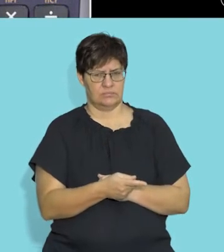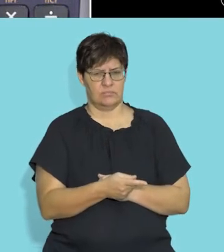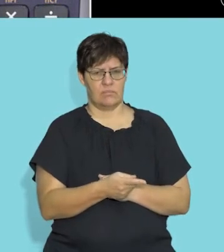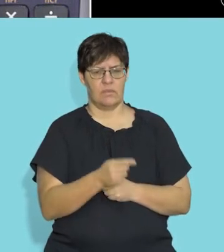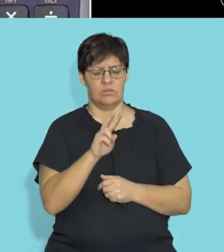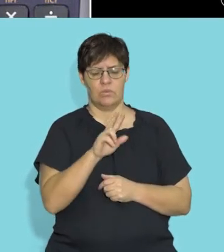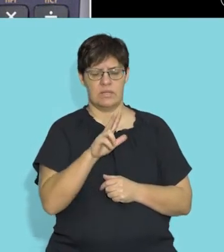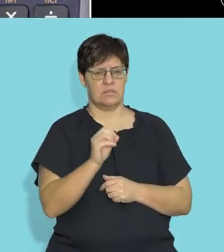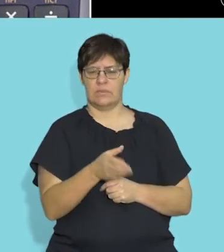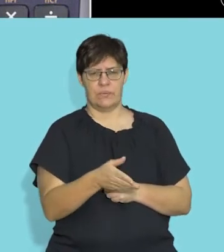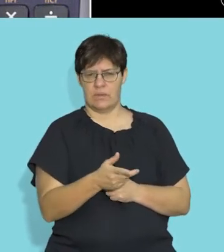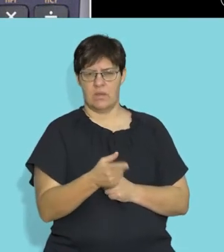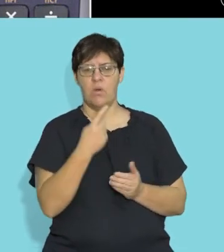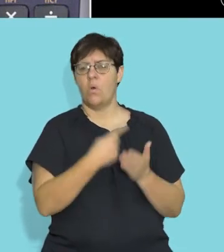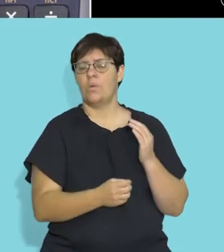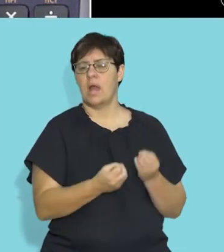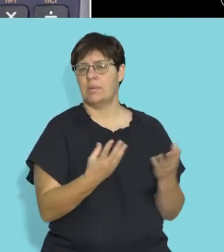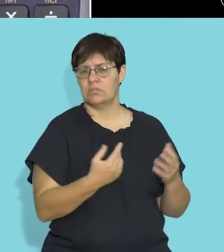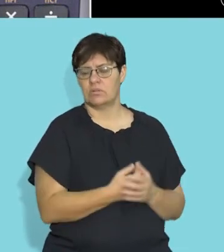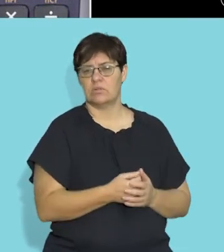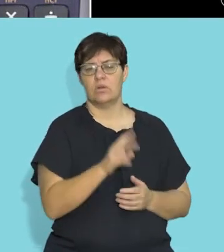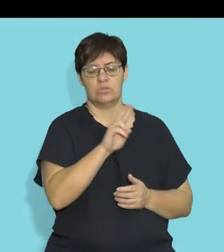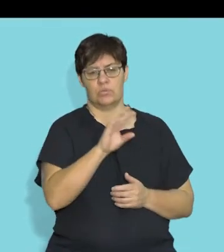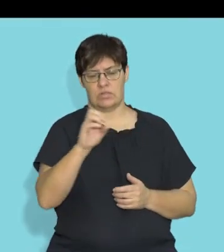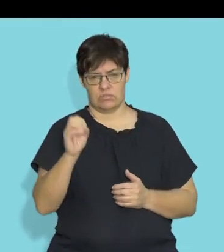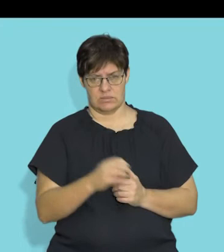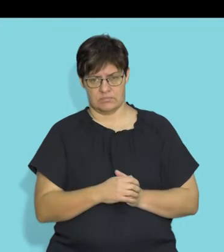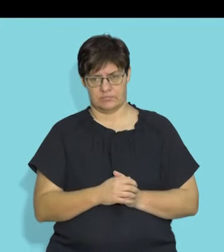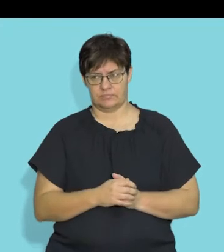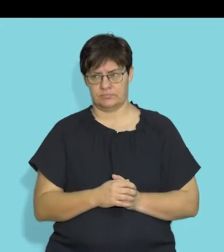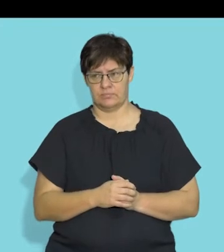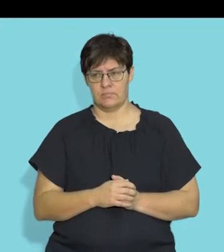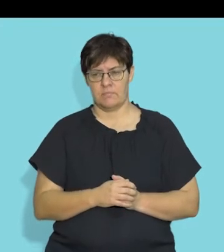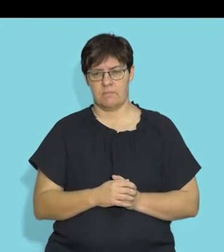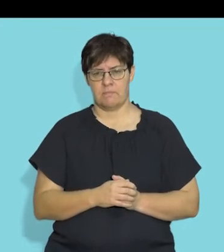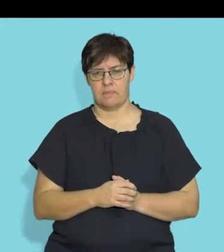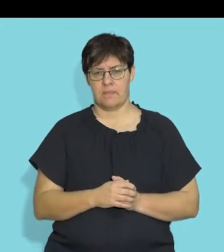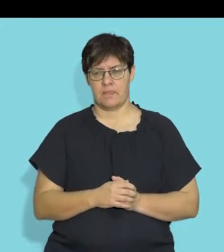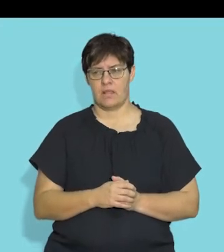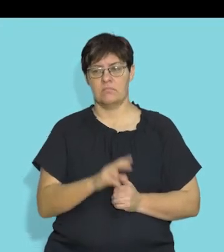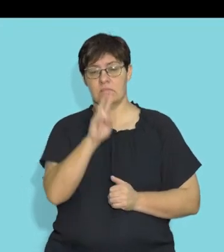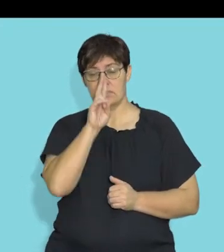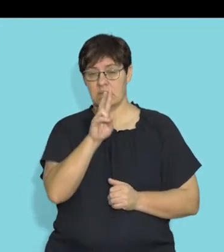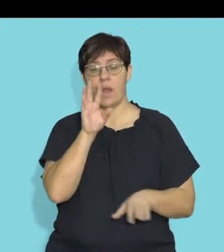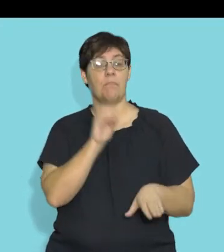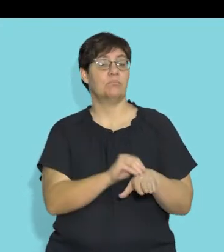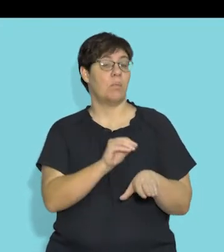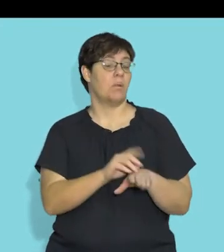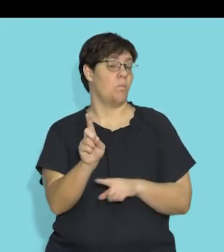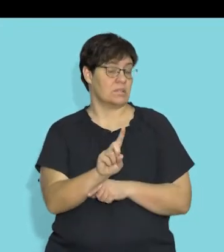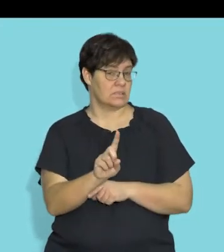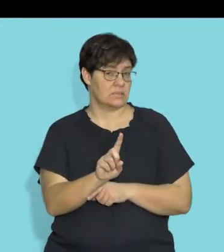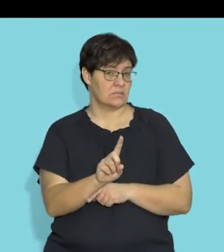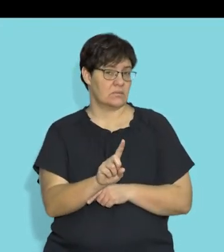not have units on hand, is only 200. Right, so clearly you can see what's